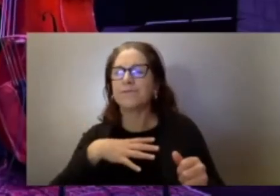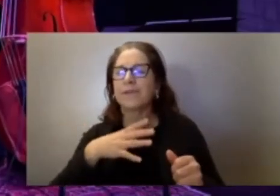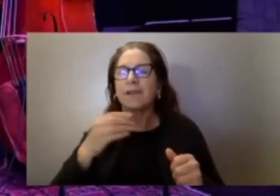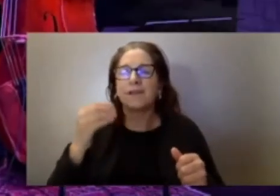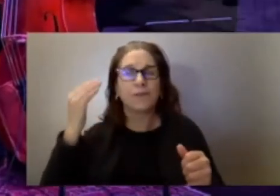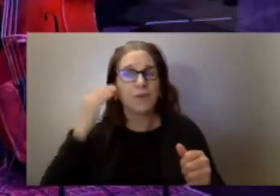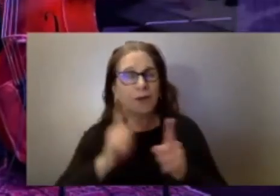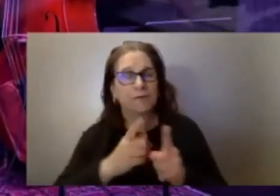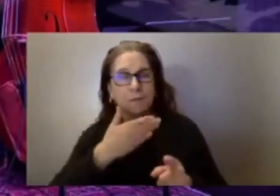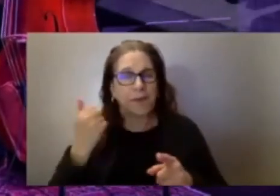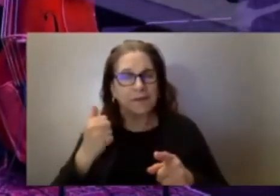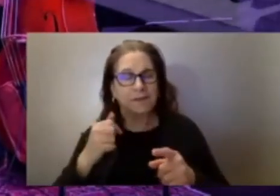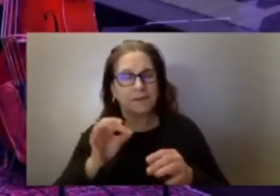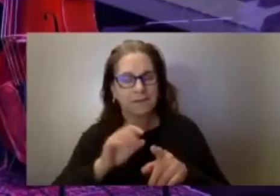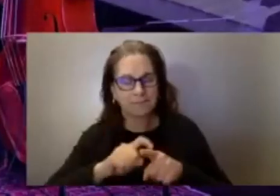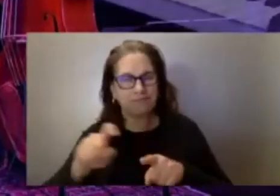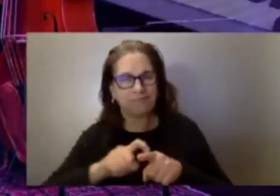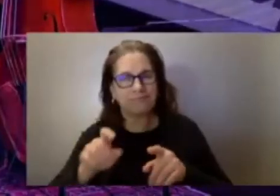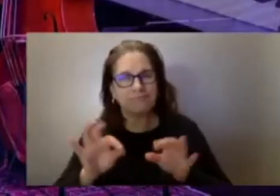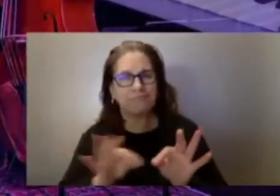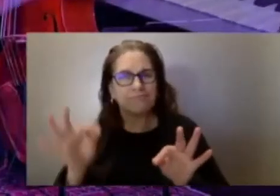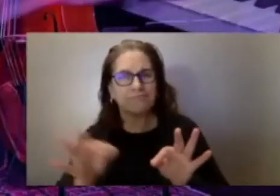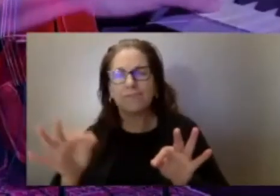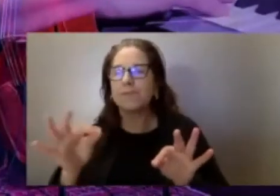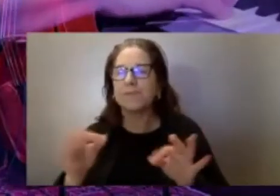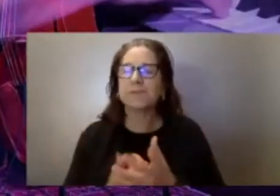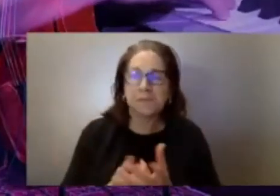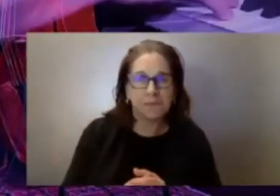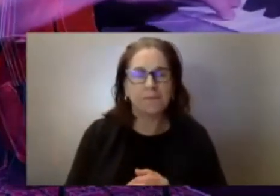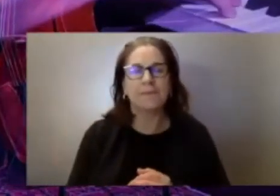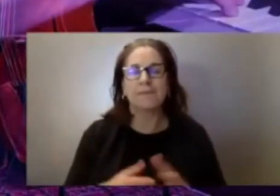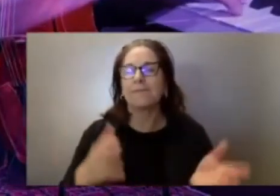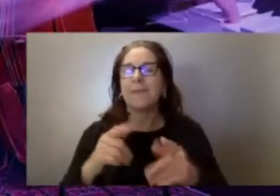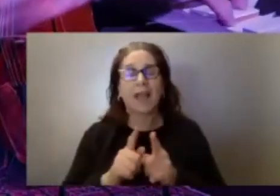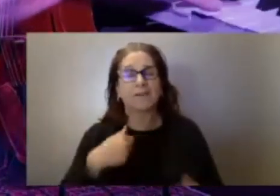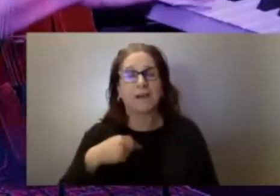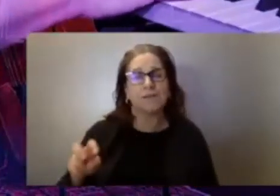lived as a woman and was known as the best seamstress.